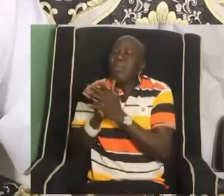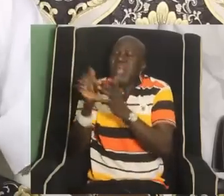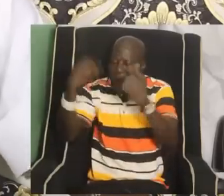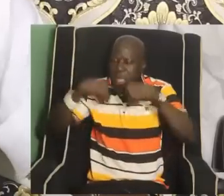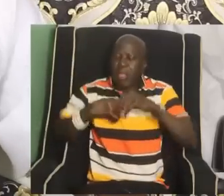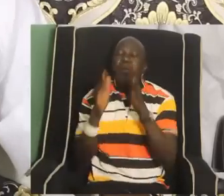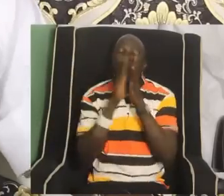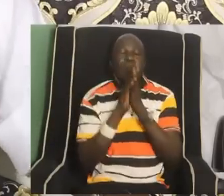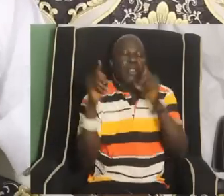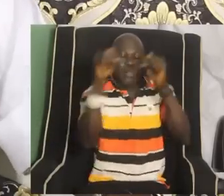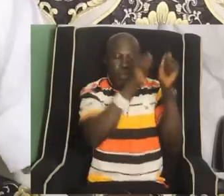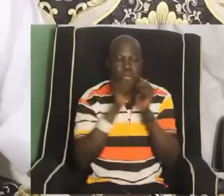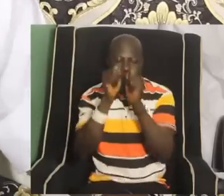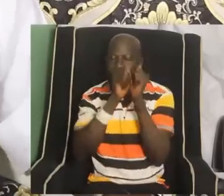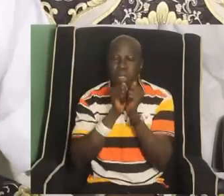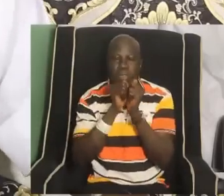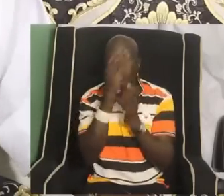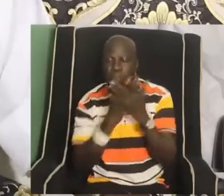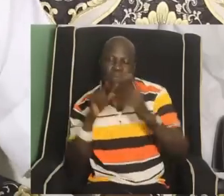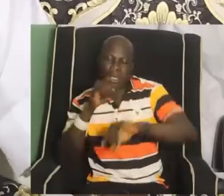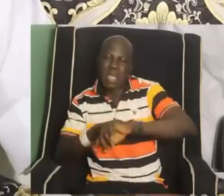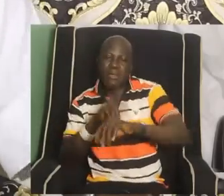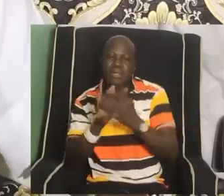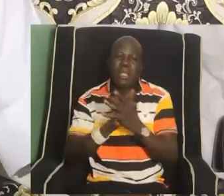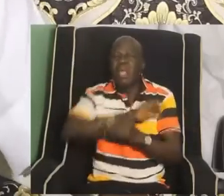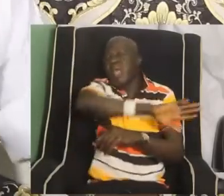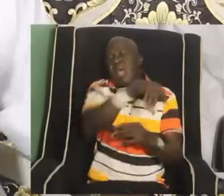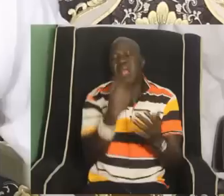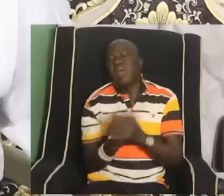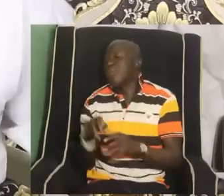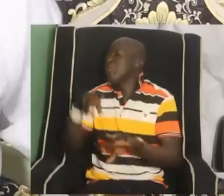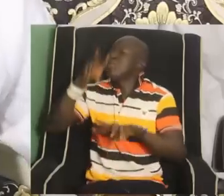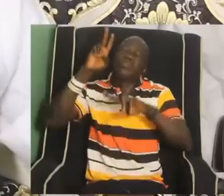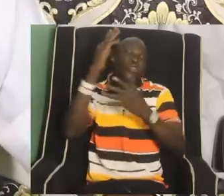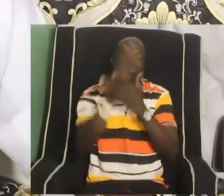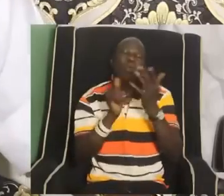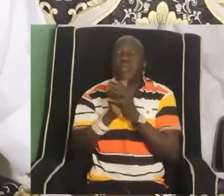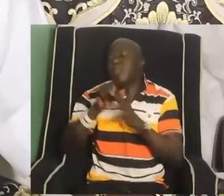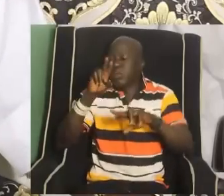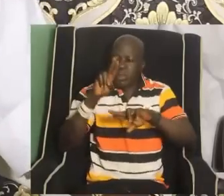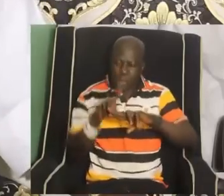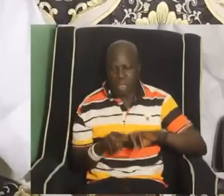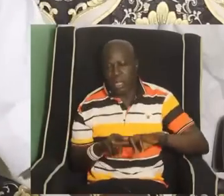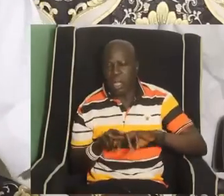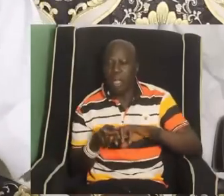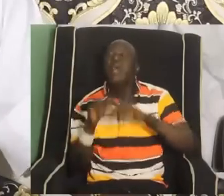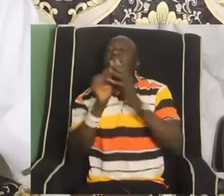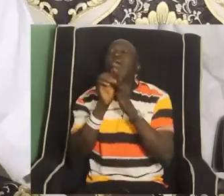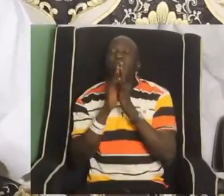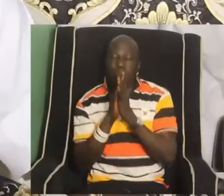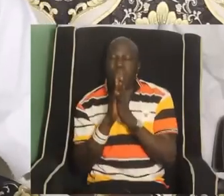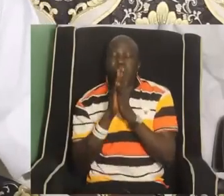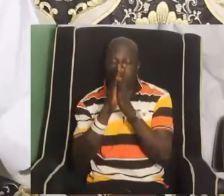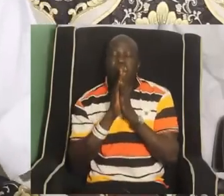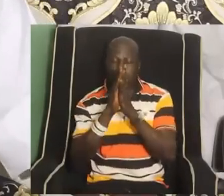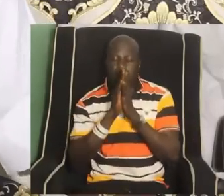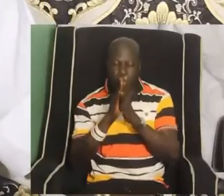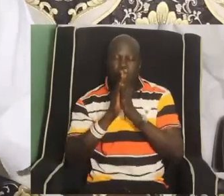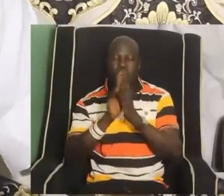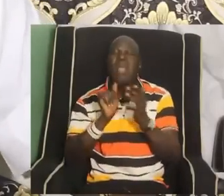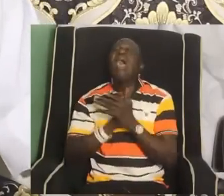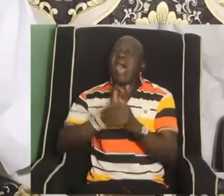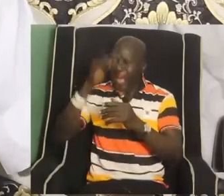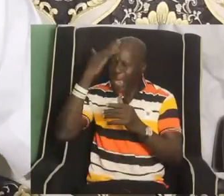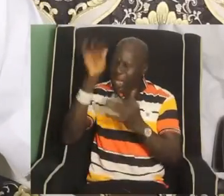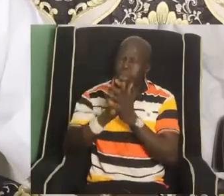mí. Even the people that will pray together sometimes. Èmi ra ti jókòó. Some of them will sit down. Màá máa gbàdúrà lọ. I will continue with the prayer. Mo